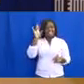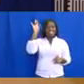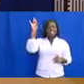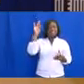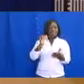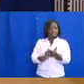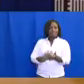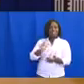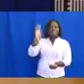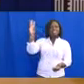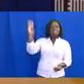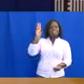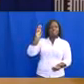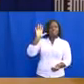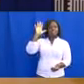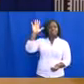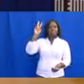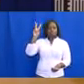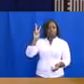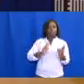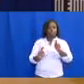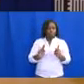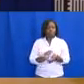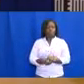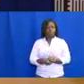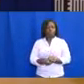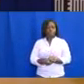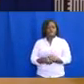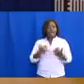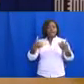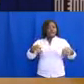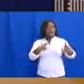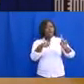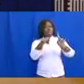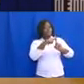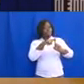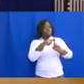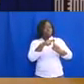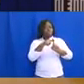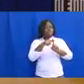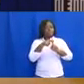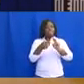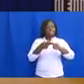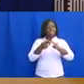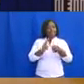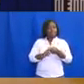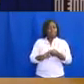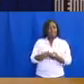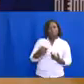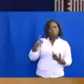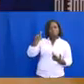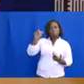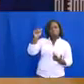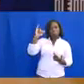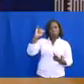,652. Our positivity rate, i.e. the ratio of